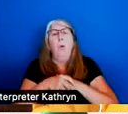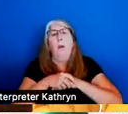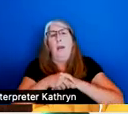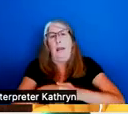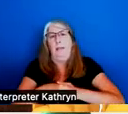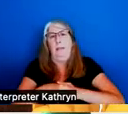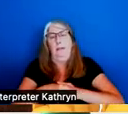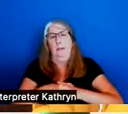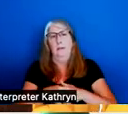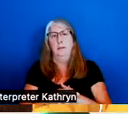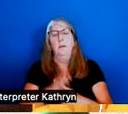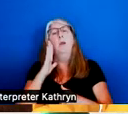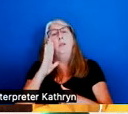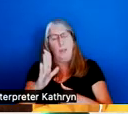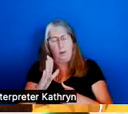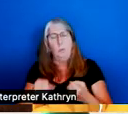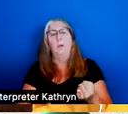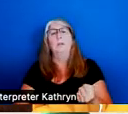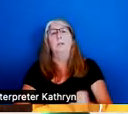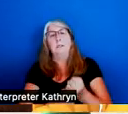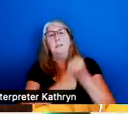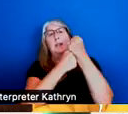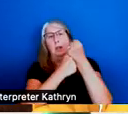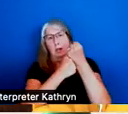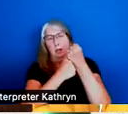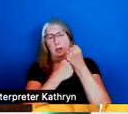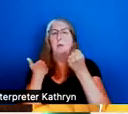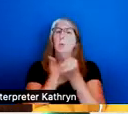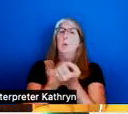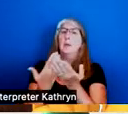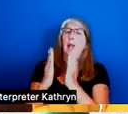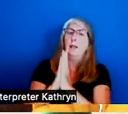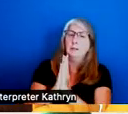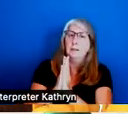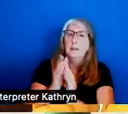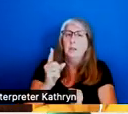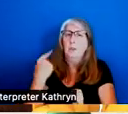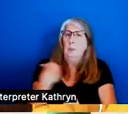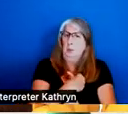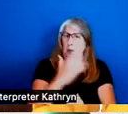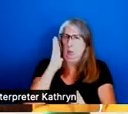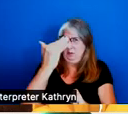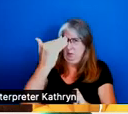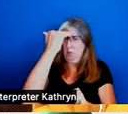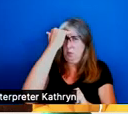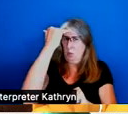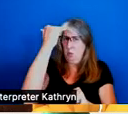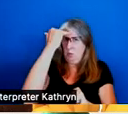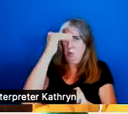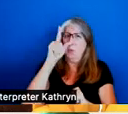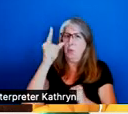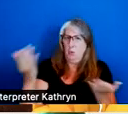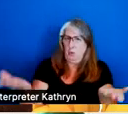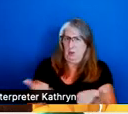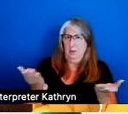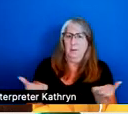this alone sustains. We ask that we know your presence